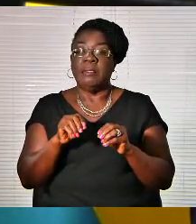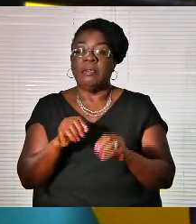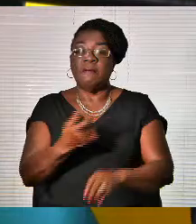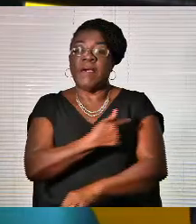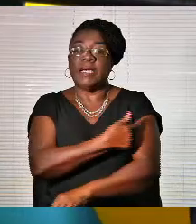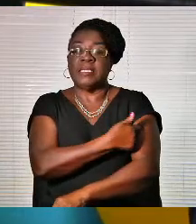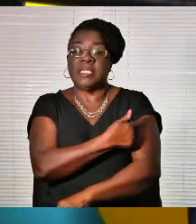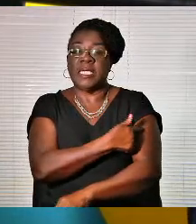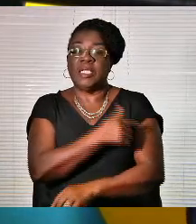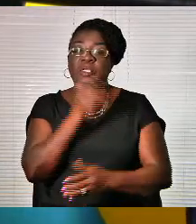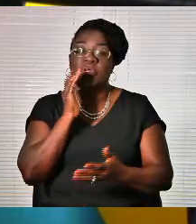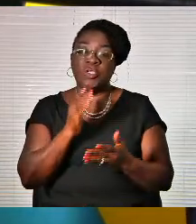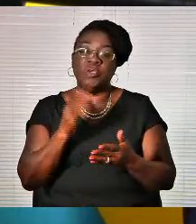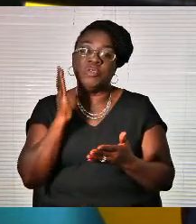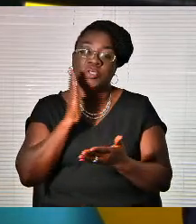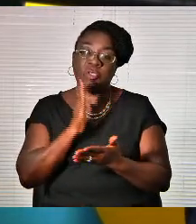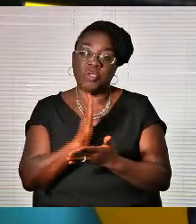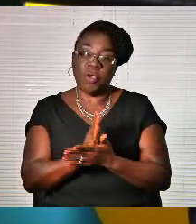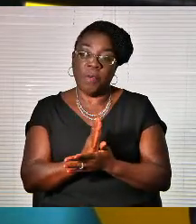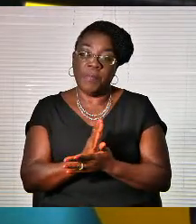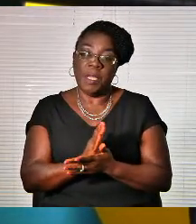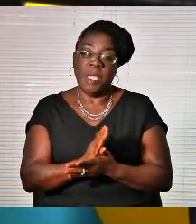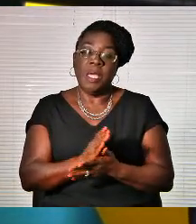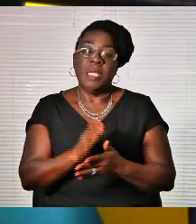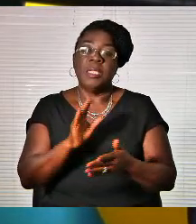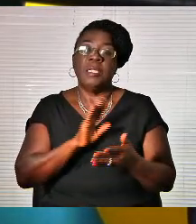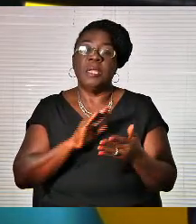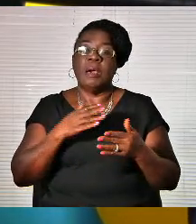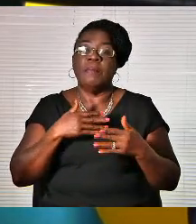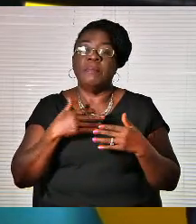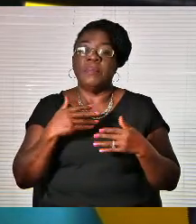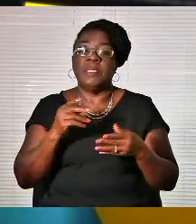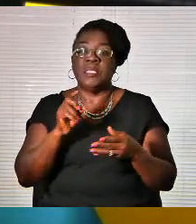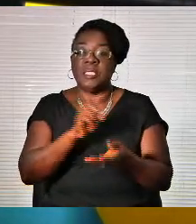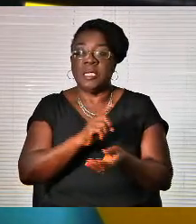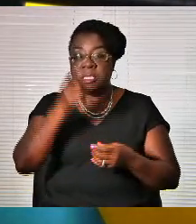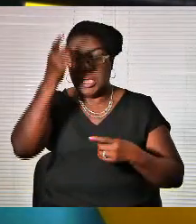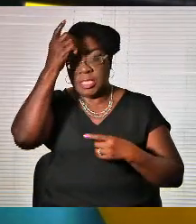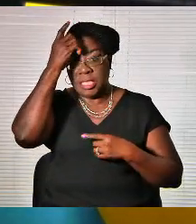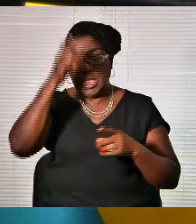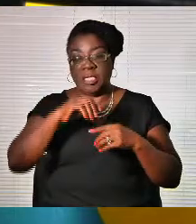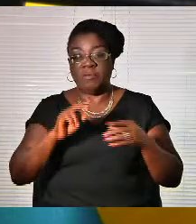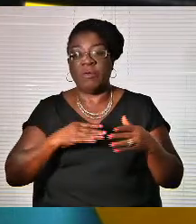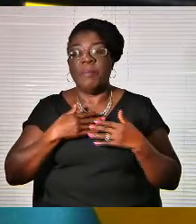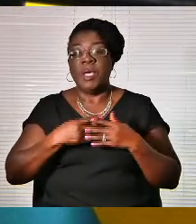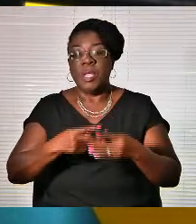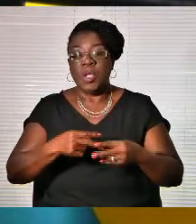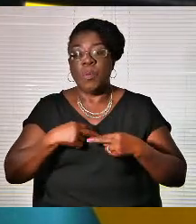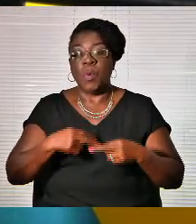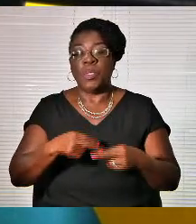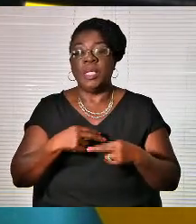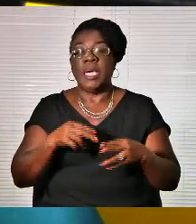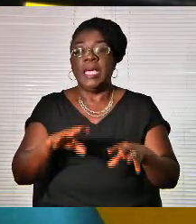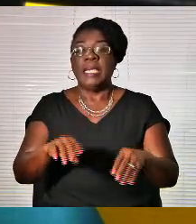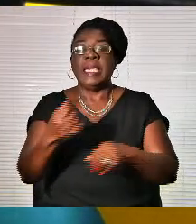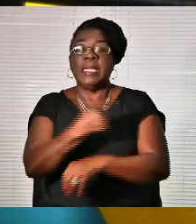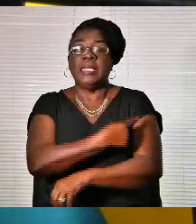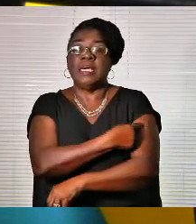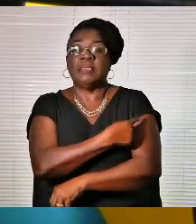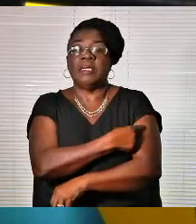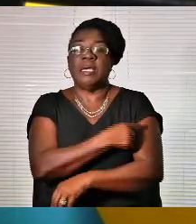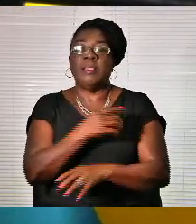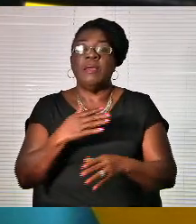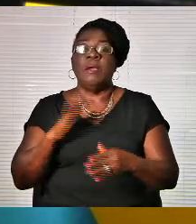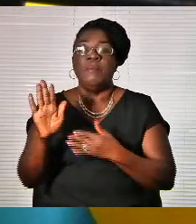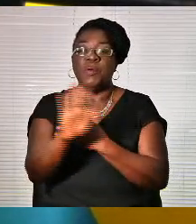disease such as pneumonia or meningitis. Getting immunized protects you, your family,